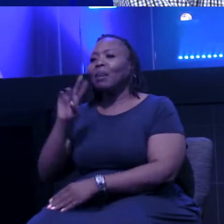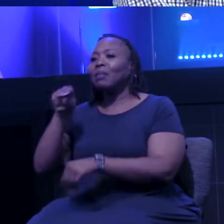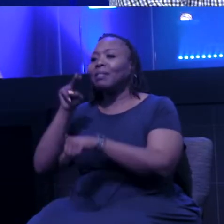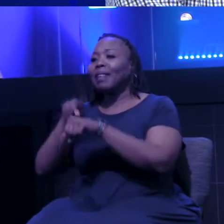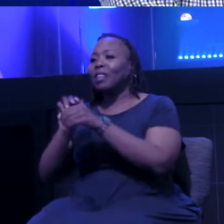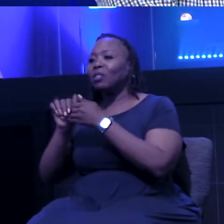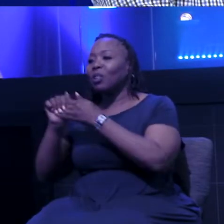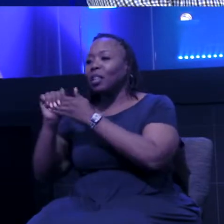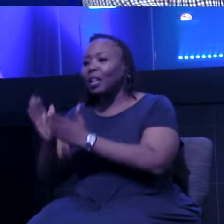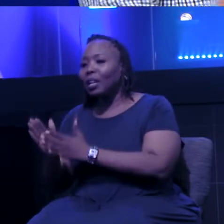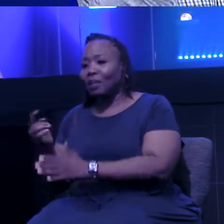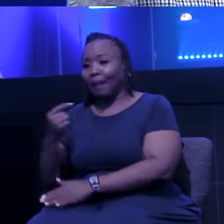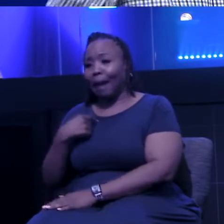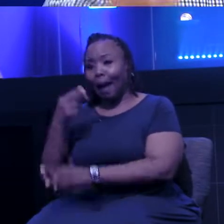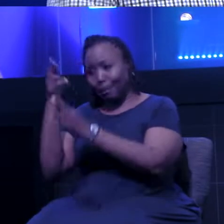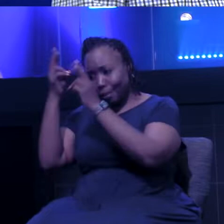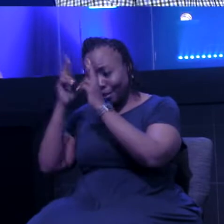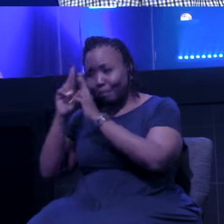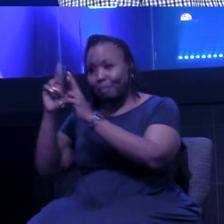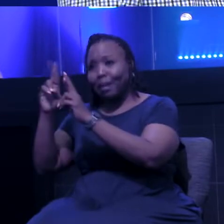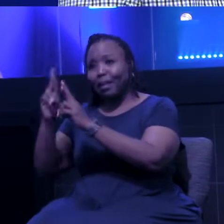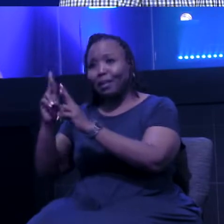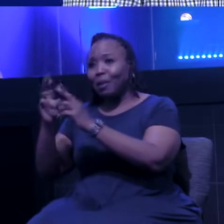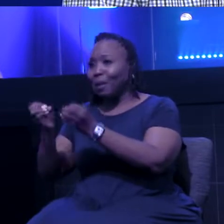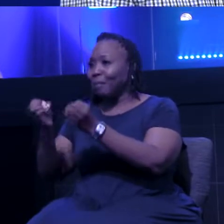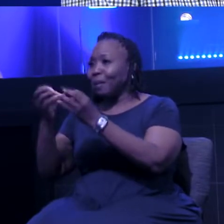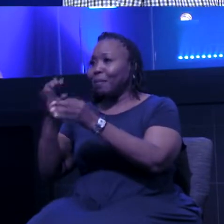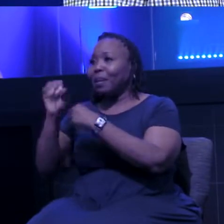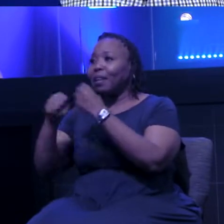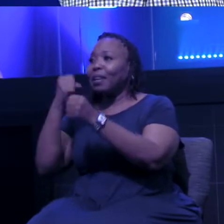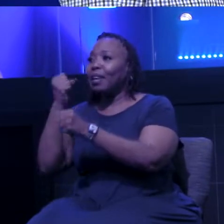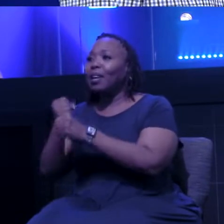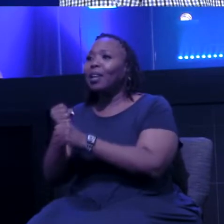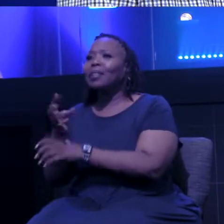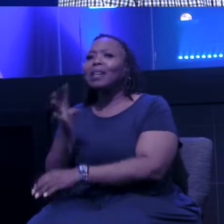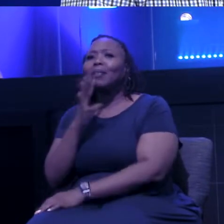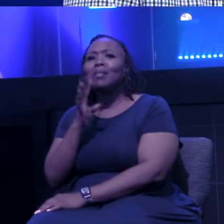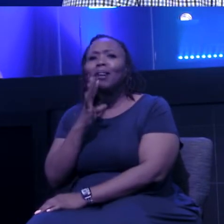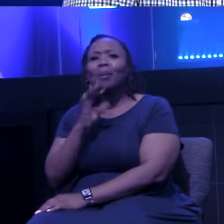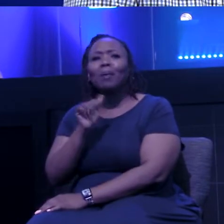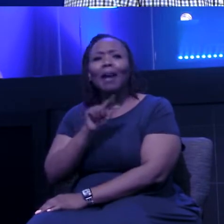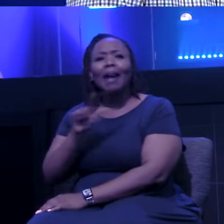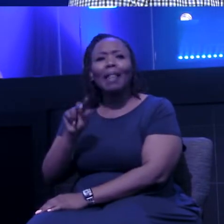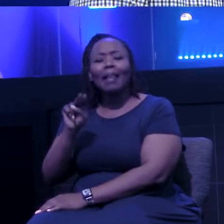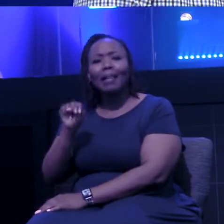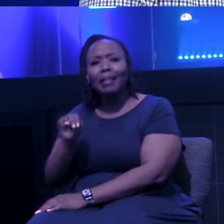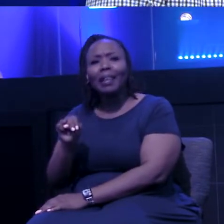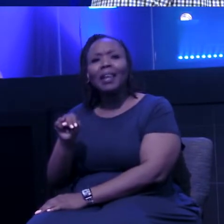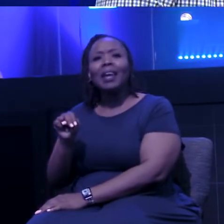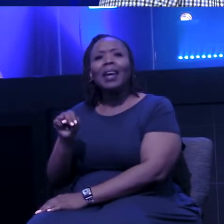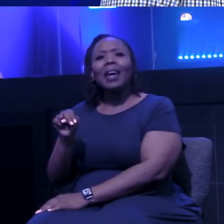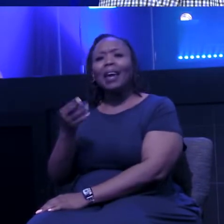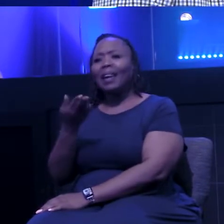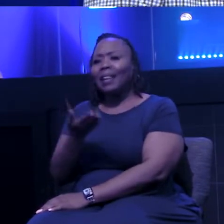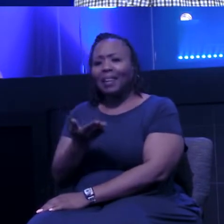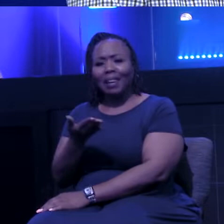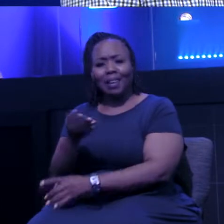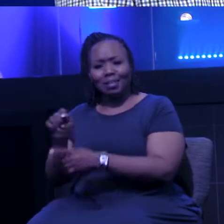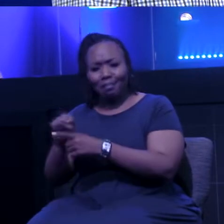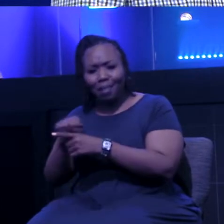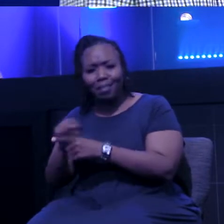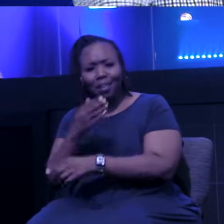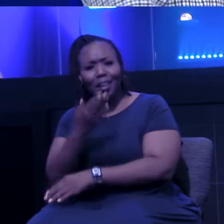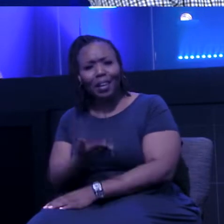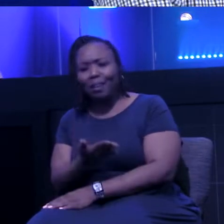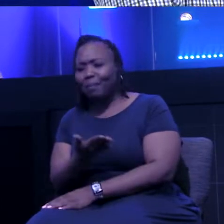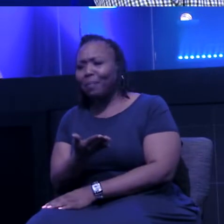I've respected for decades. And I was talking with Alan this spring, and he's discipled in the last 5 years